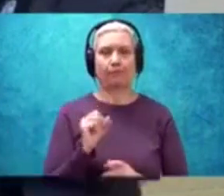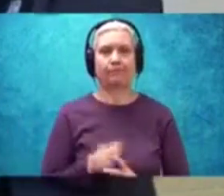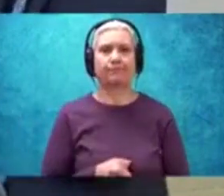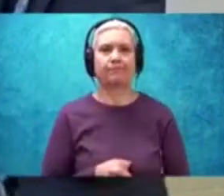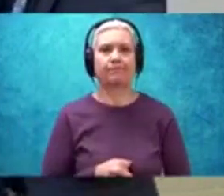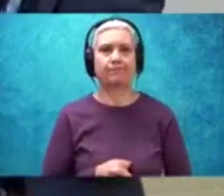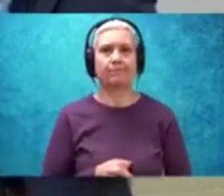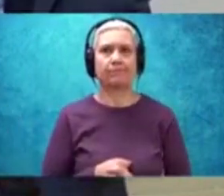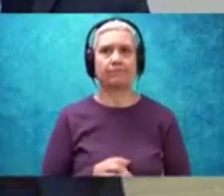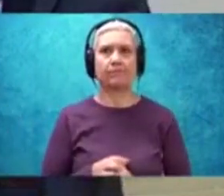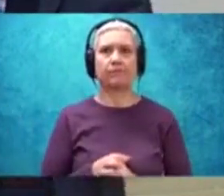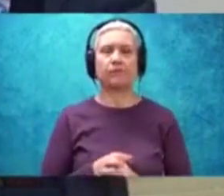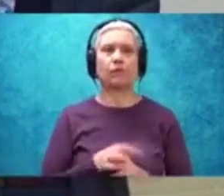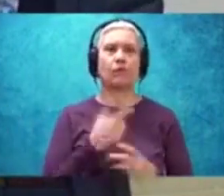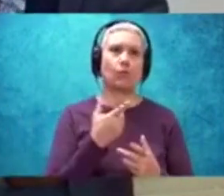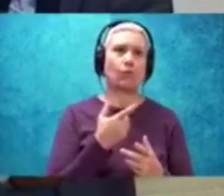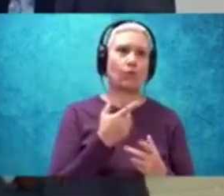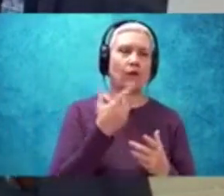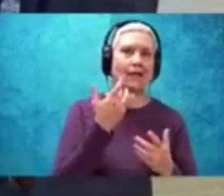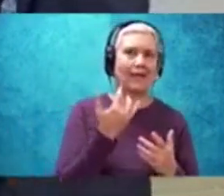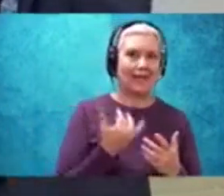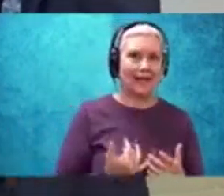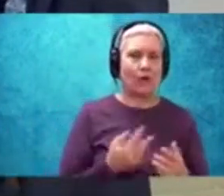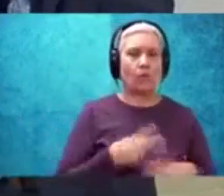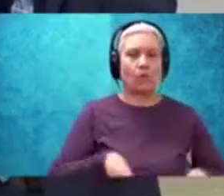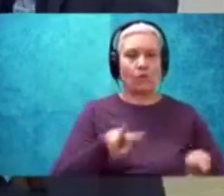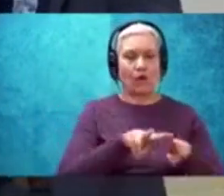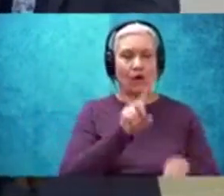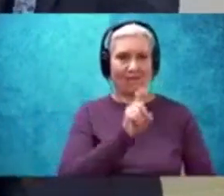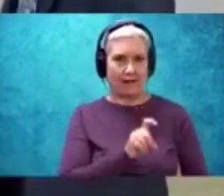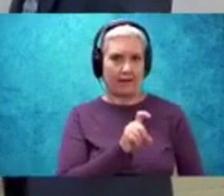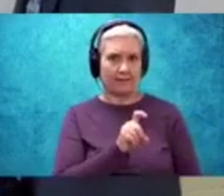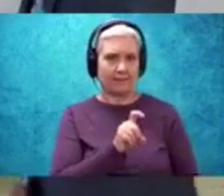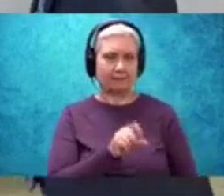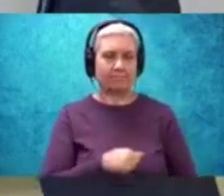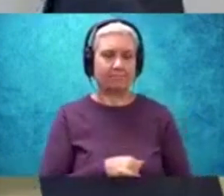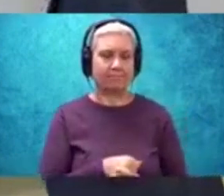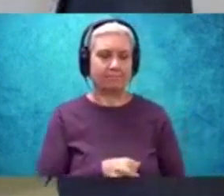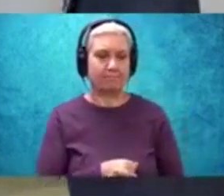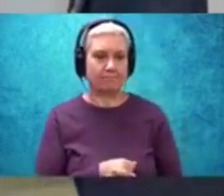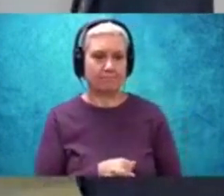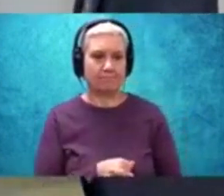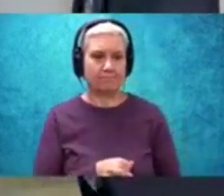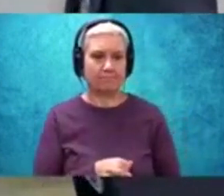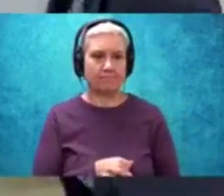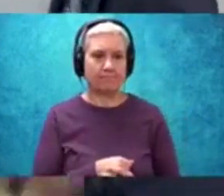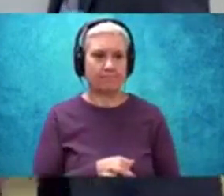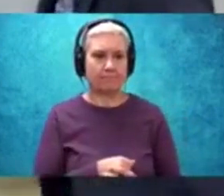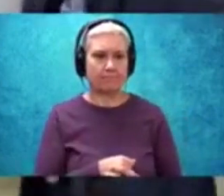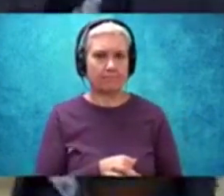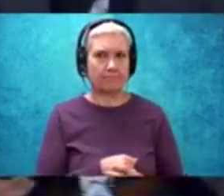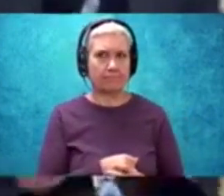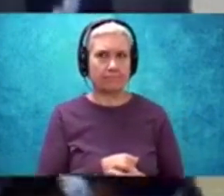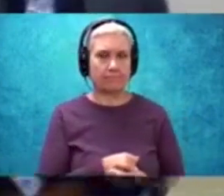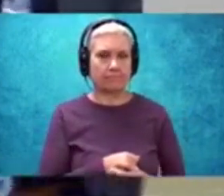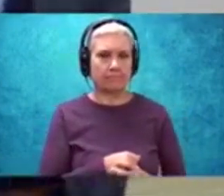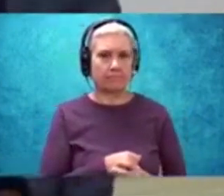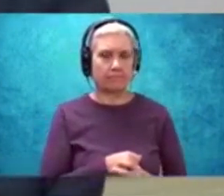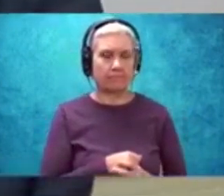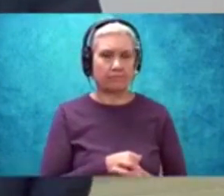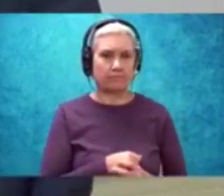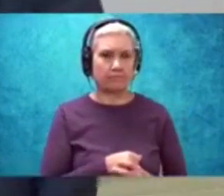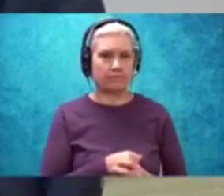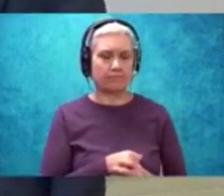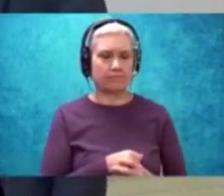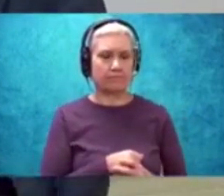so that we can figure out what these values of x need to be so that we have it equal